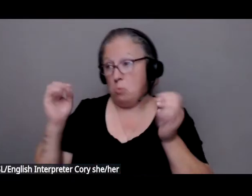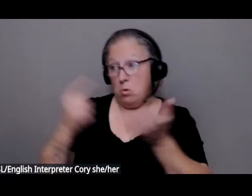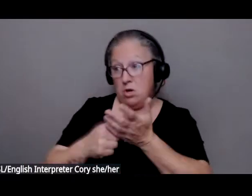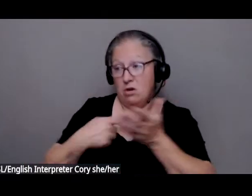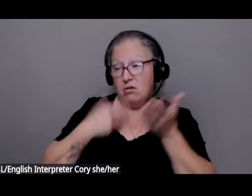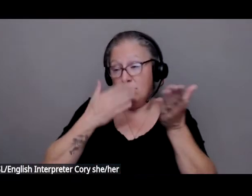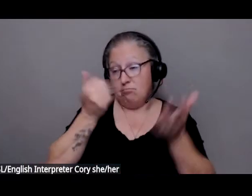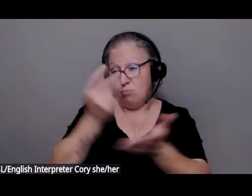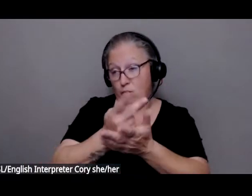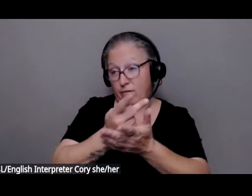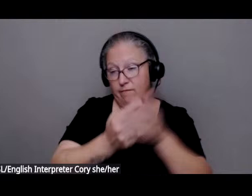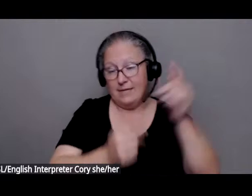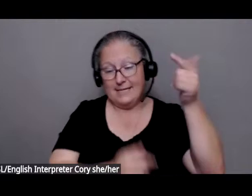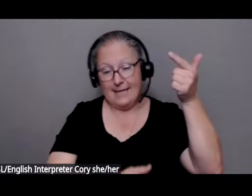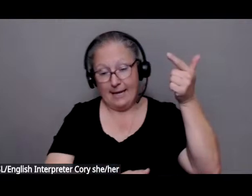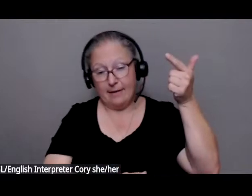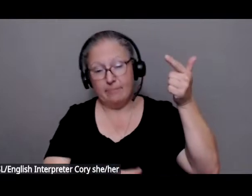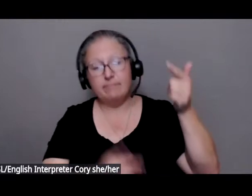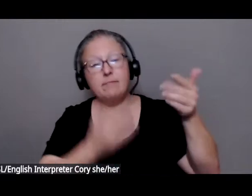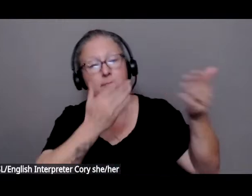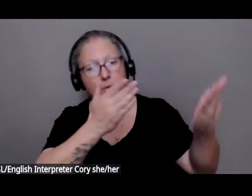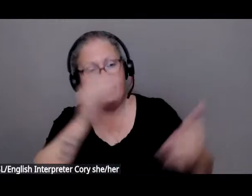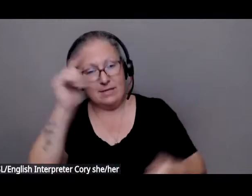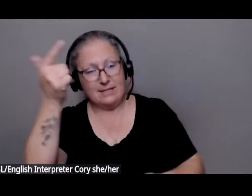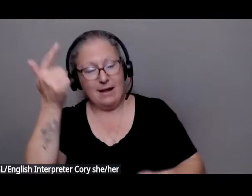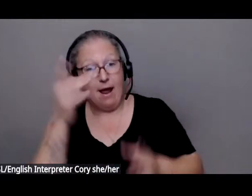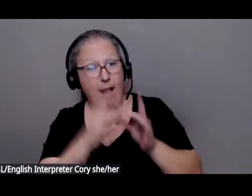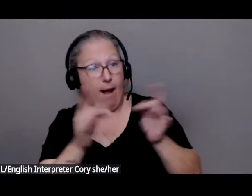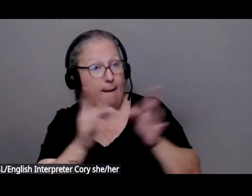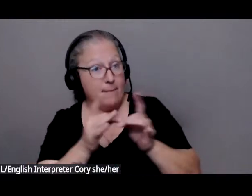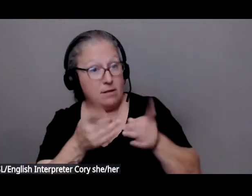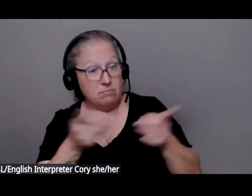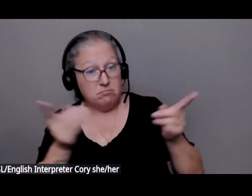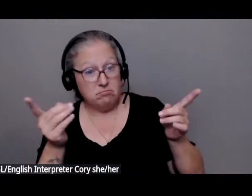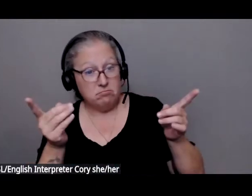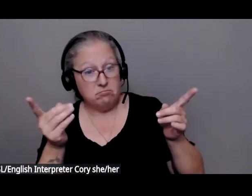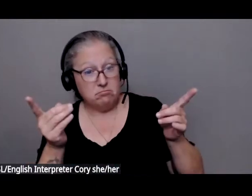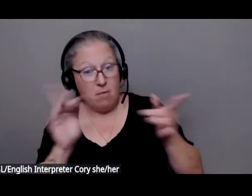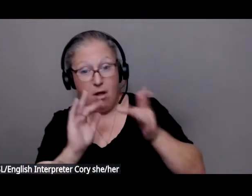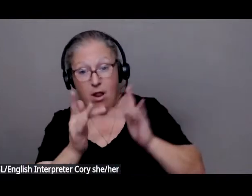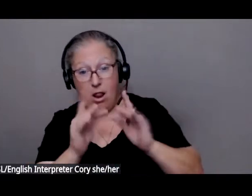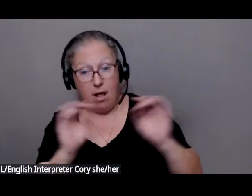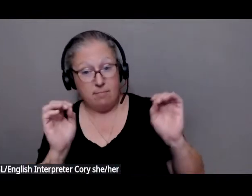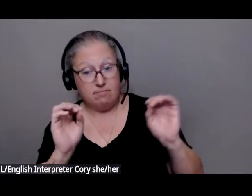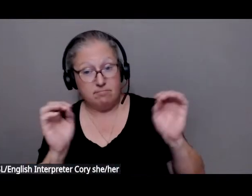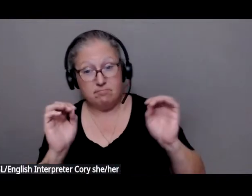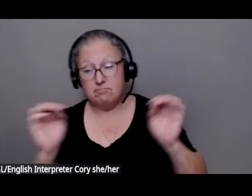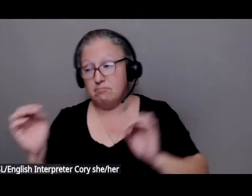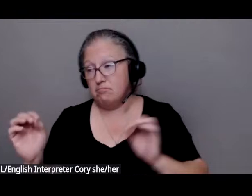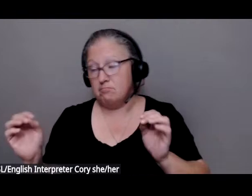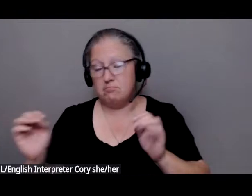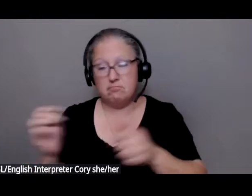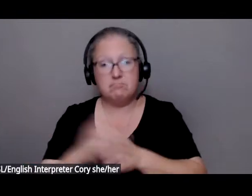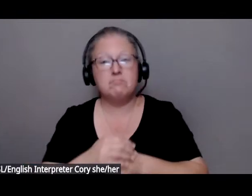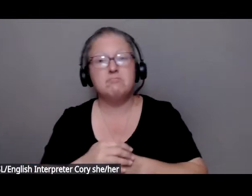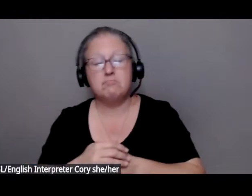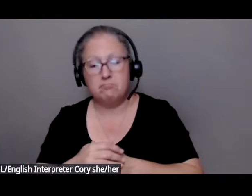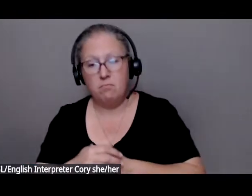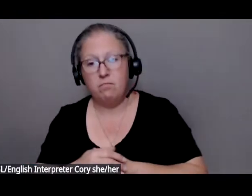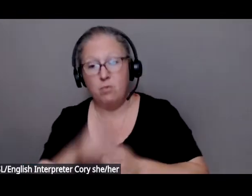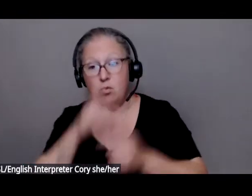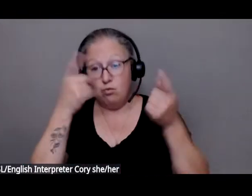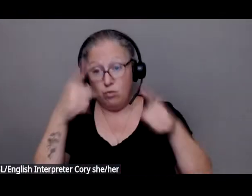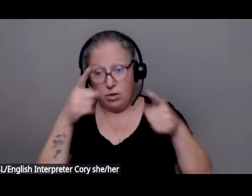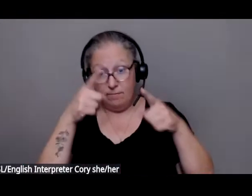to approve. Second. We have a motion and a second. Any comments online? There are none. Okay. All in